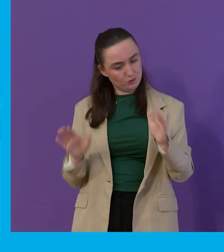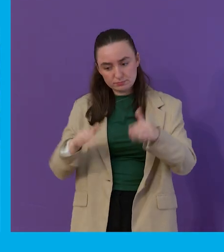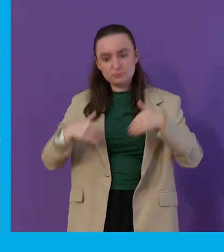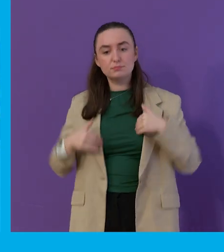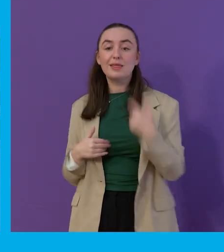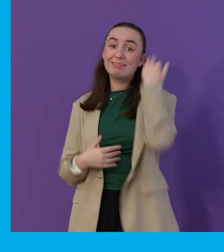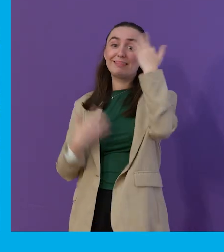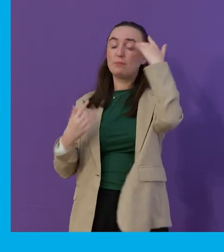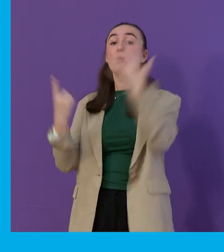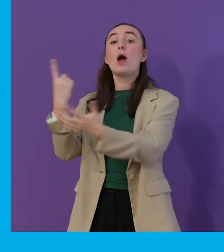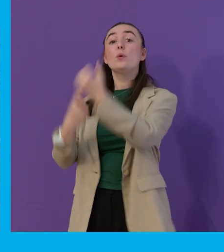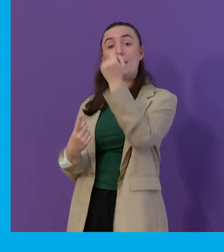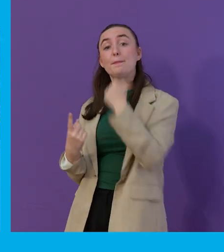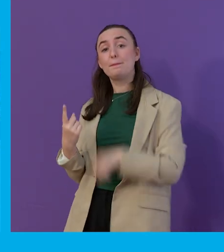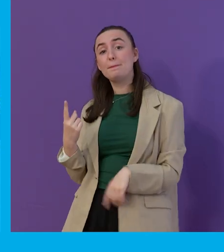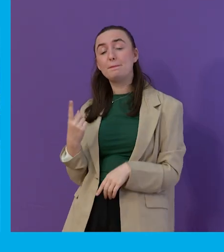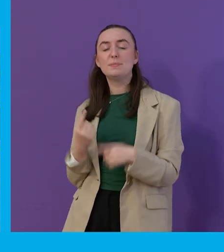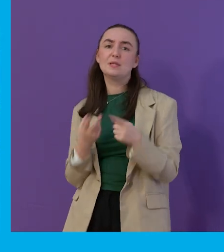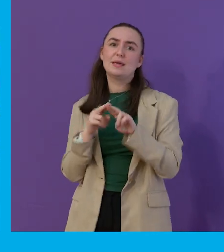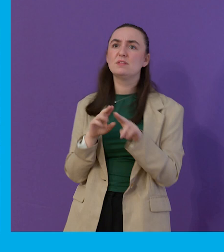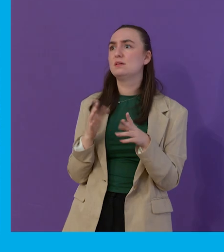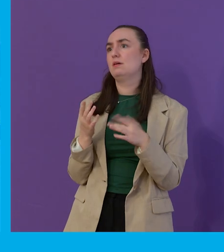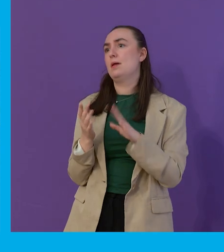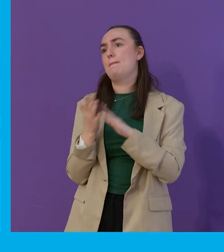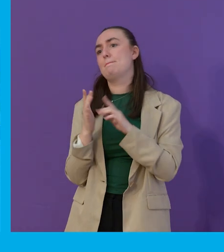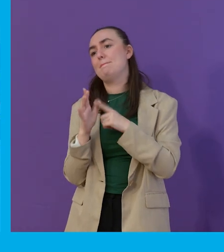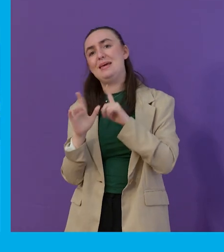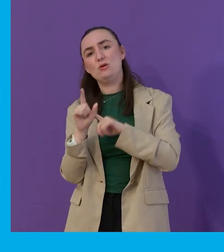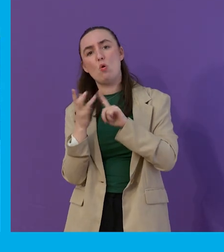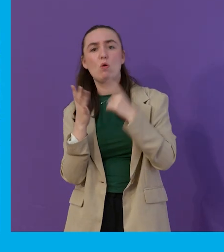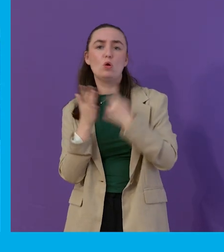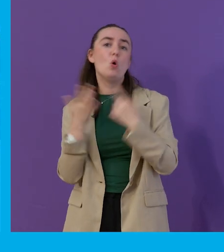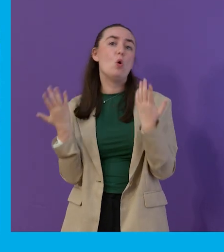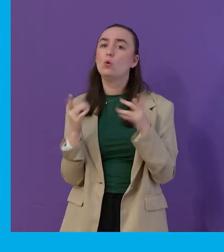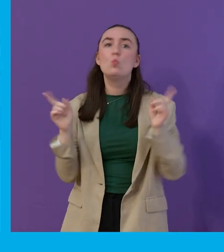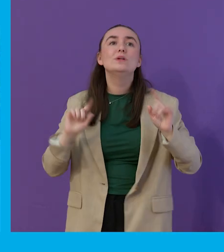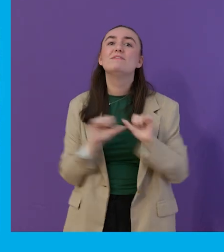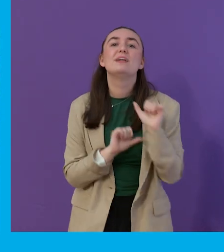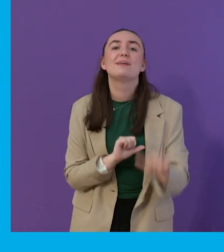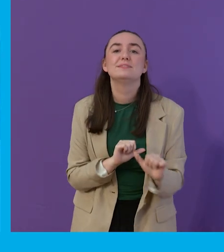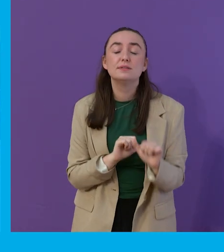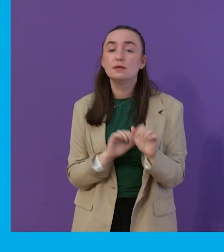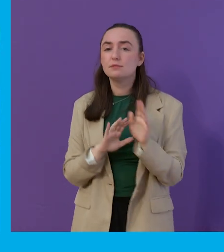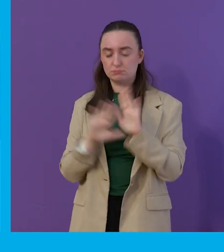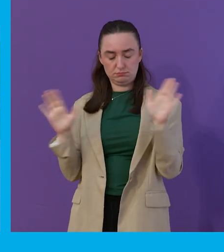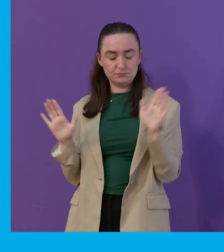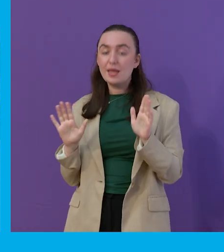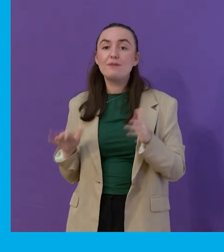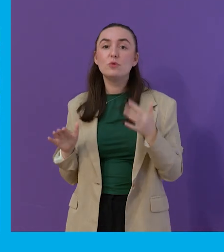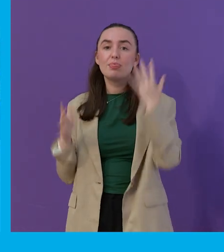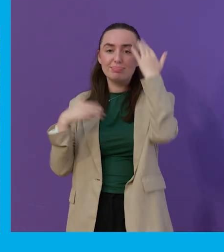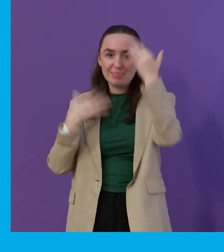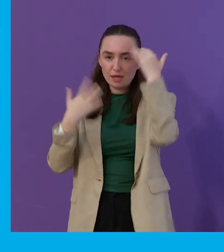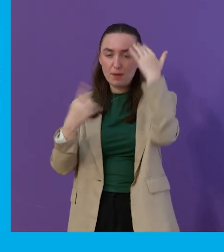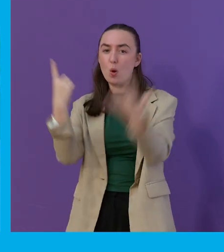this thing, whatever the thing is, whether it's mayors or whatever comes next or alongside, is that the vehicle to it? Let's look at the outcomes